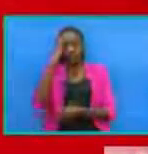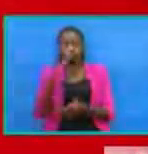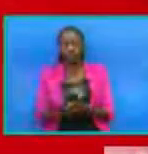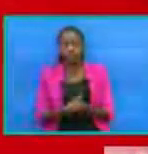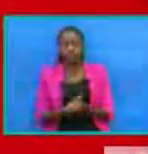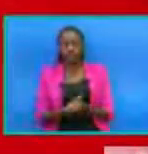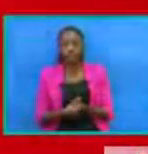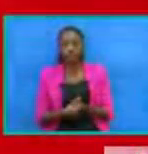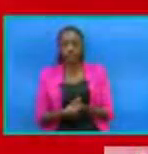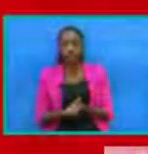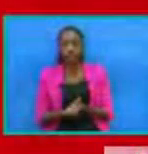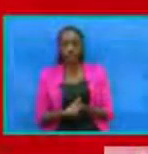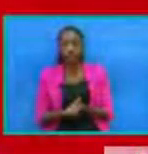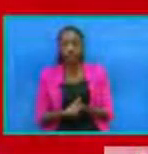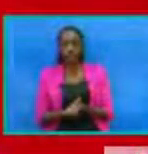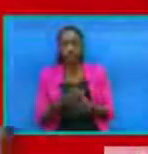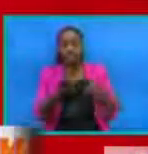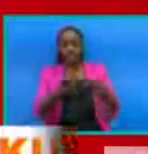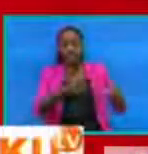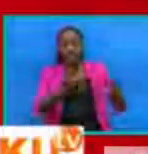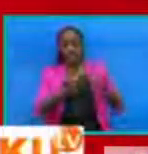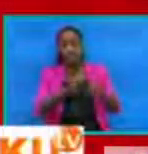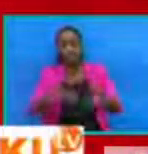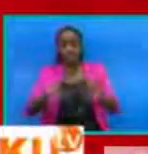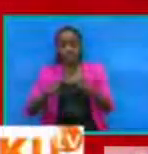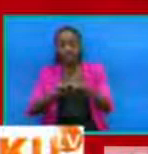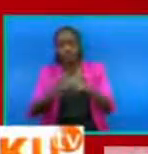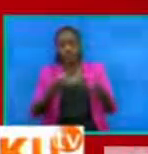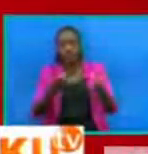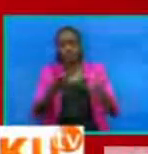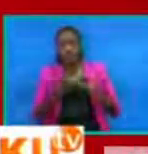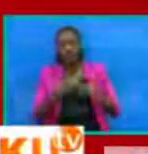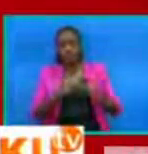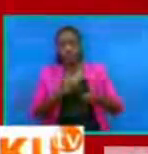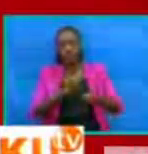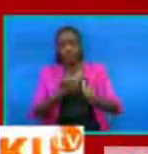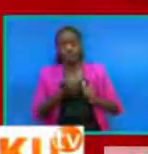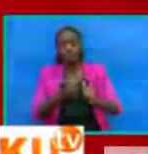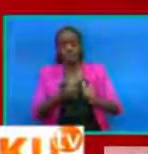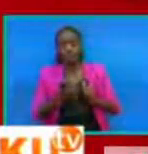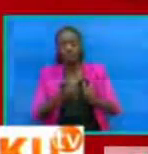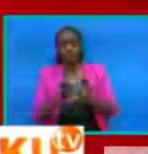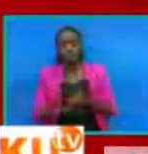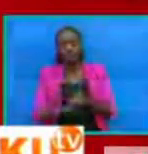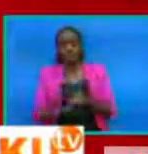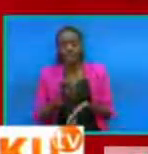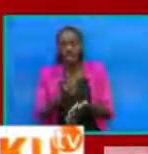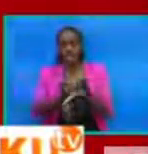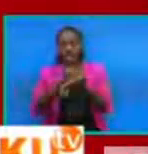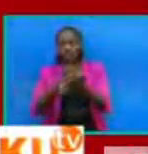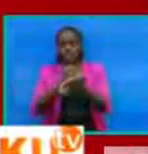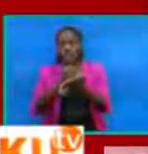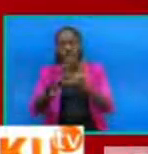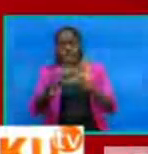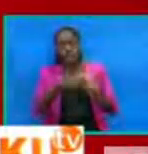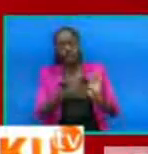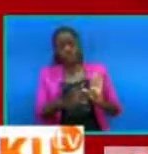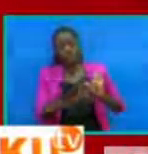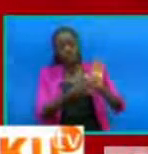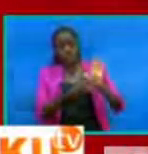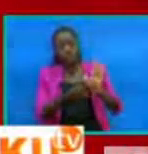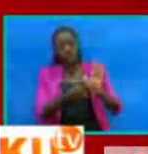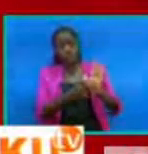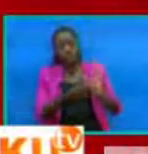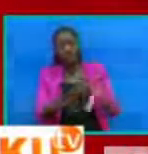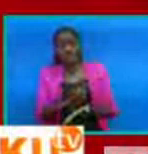to buy exorbitant shoes which are also not boosting performance, or in the name of